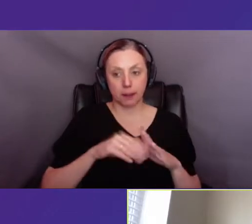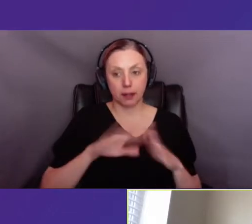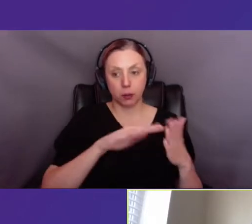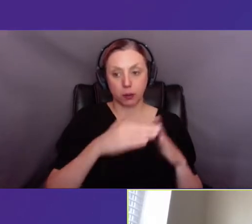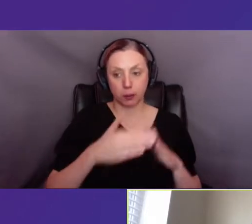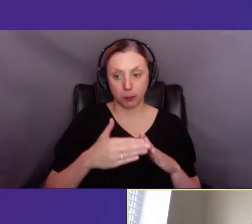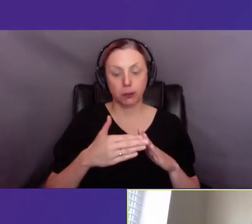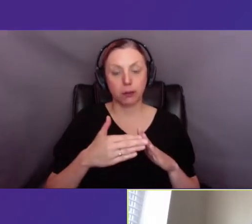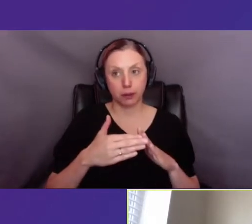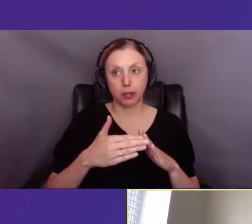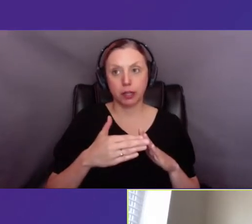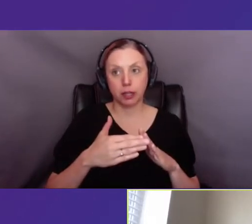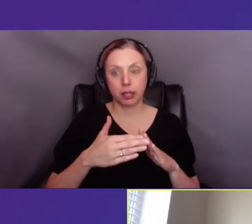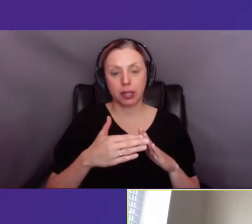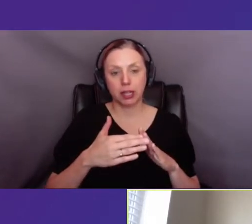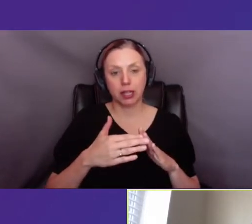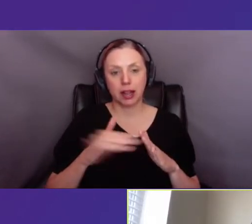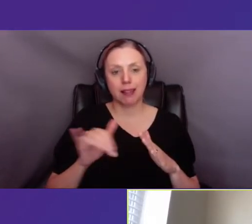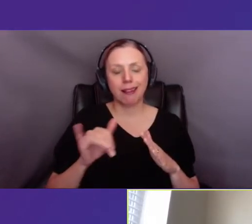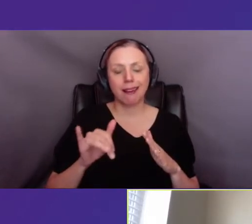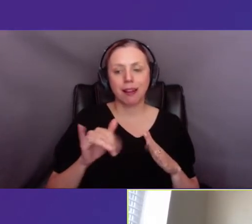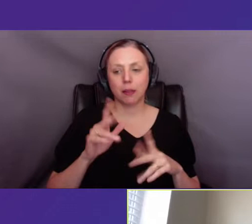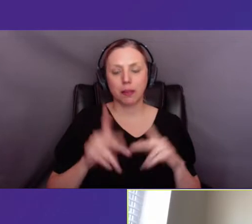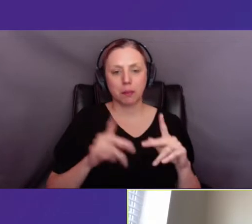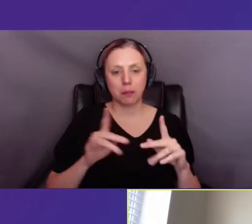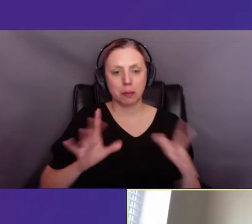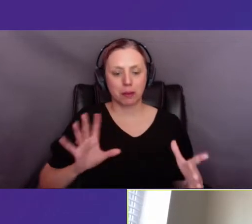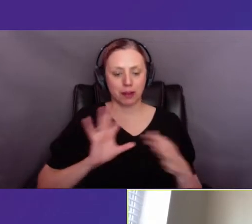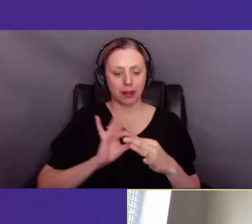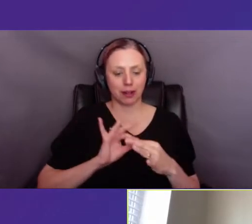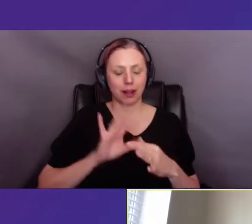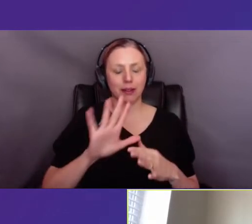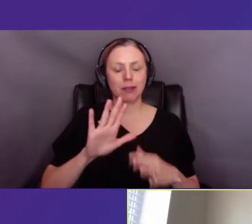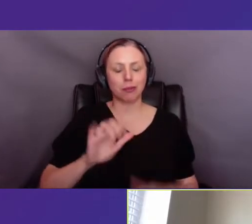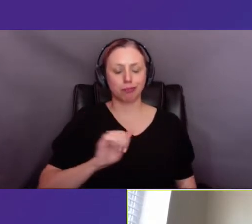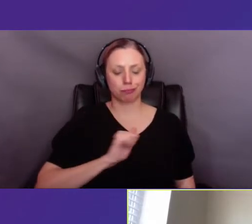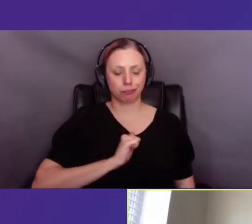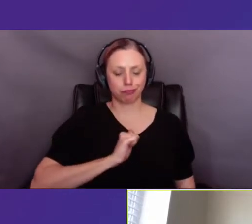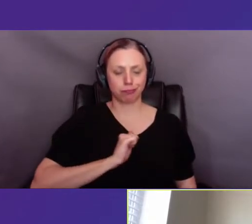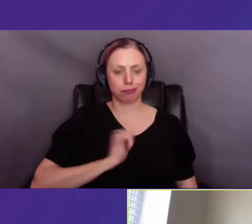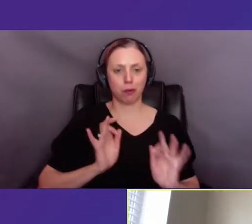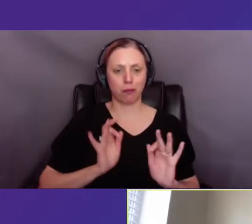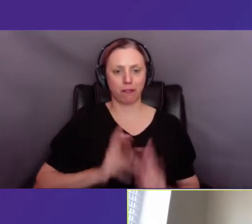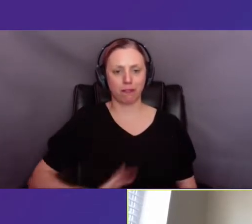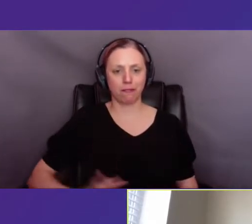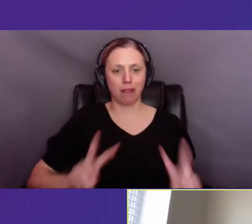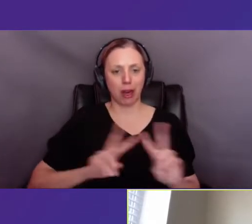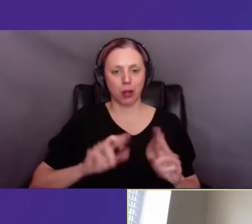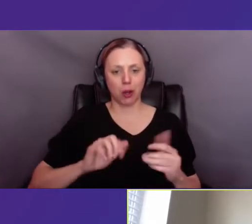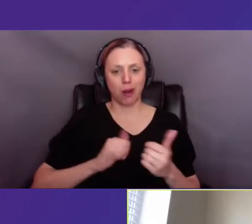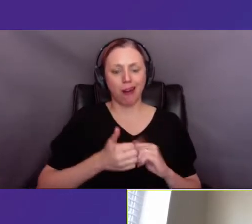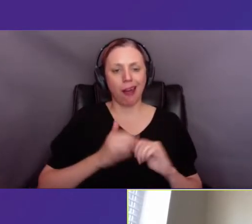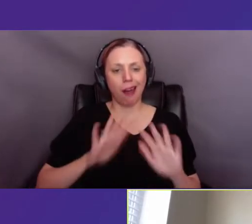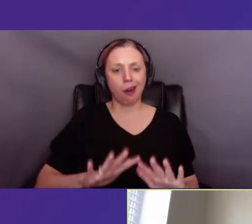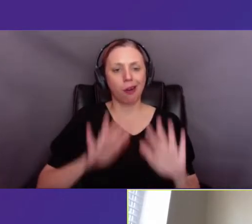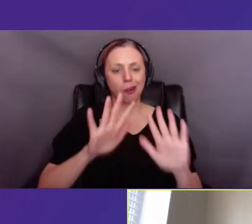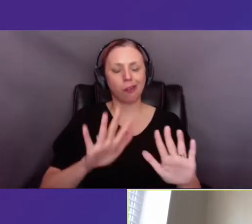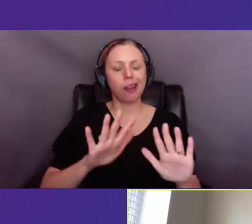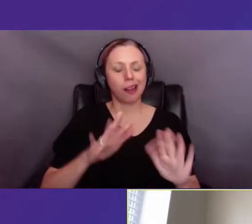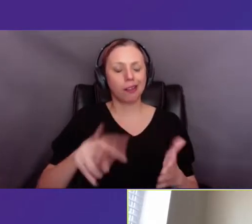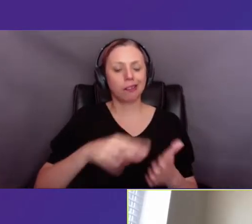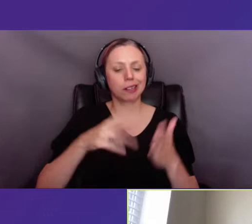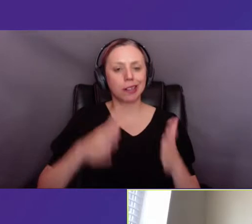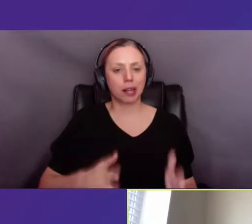like they connect their self-worth to how great of a dancer they are, or how